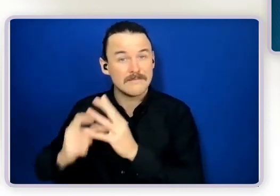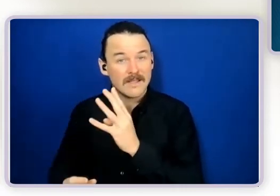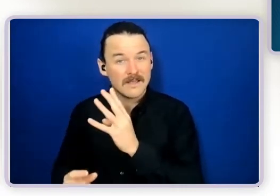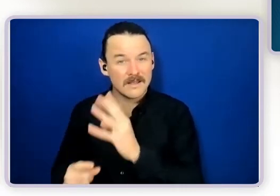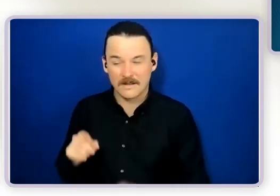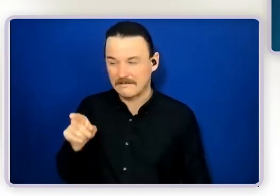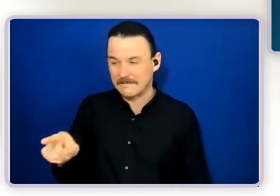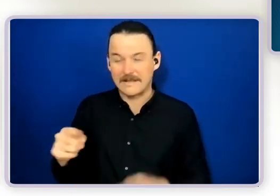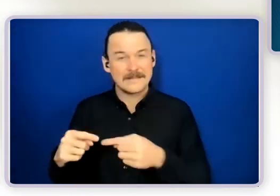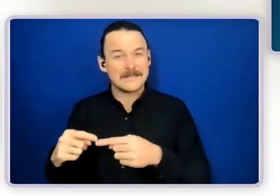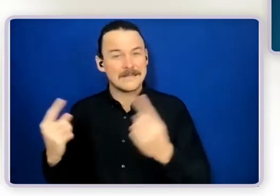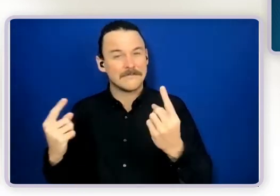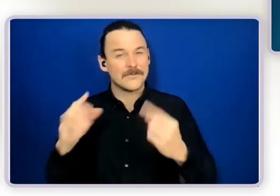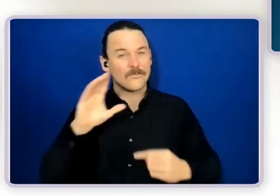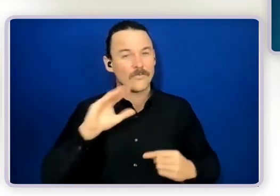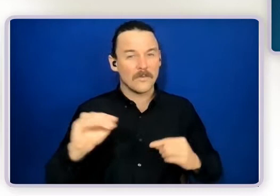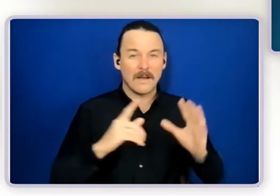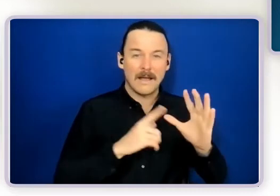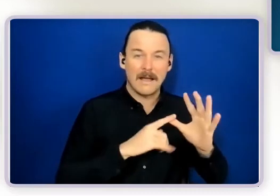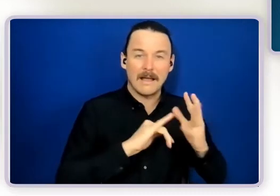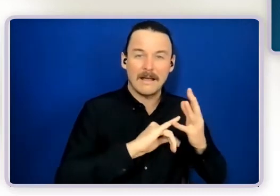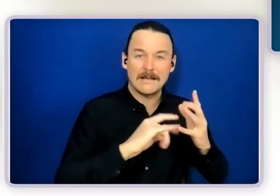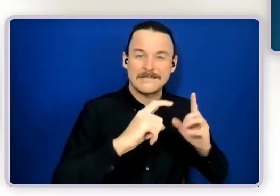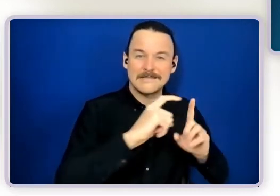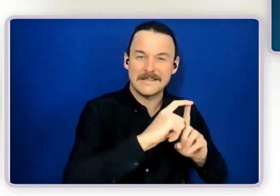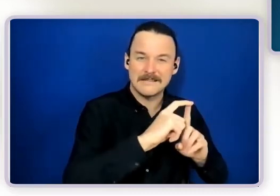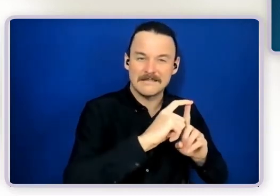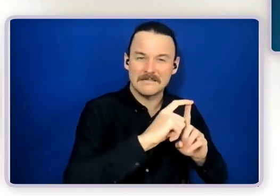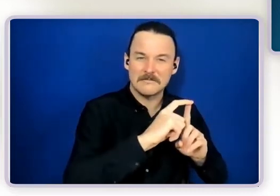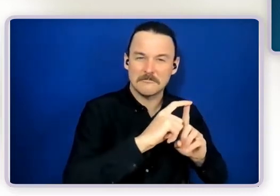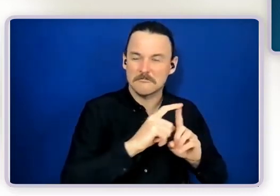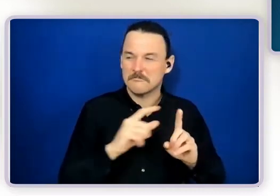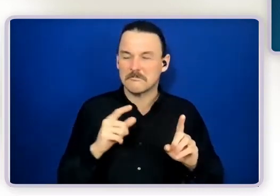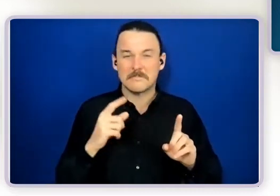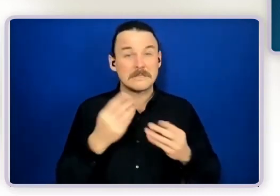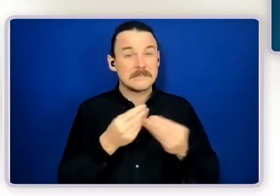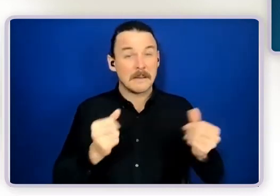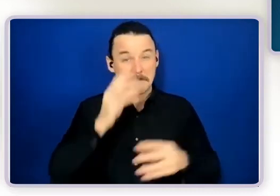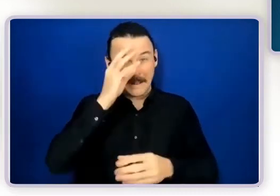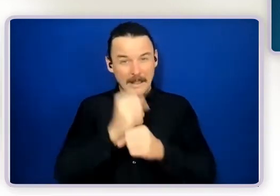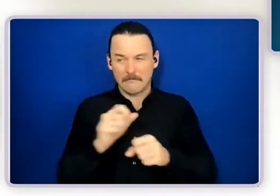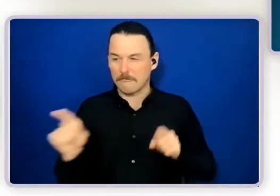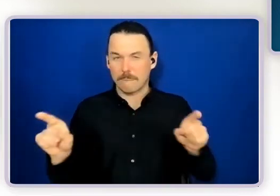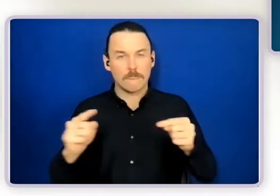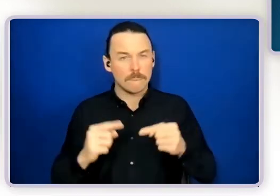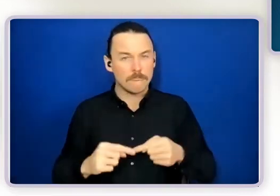autistic tendencies. I don't know why that is, but one of the problems with all of this sort